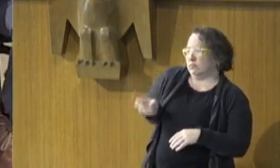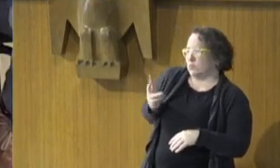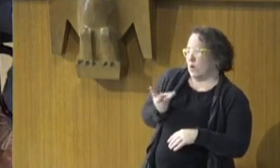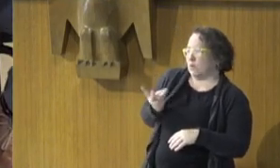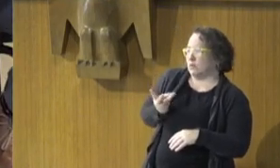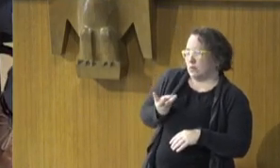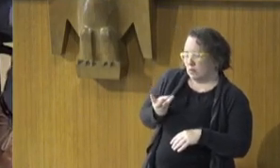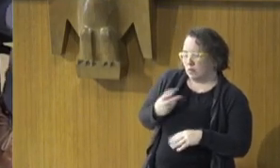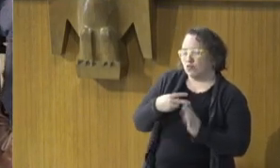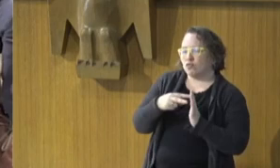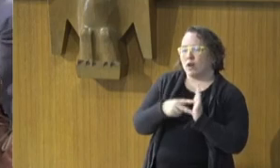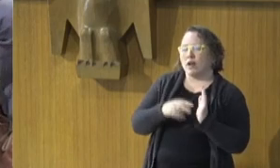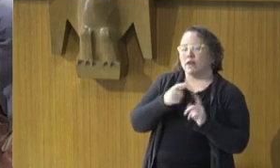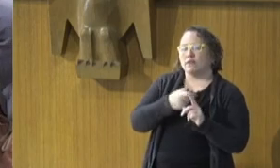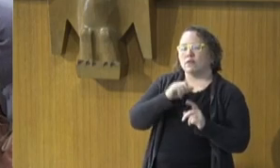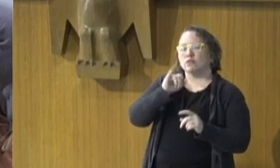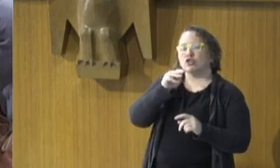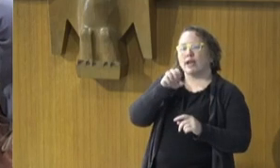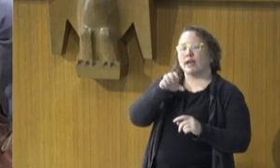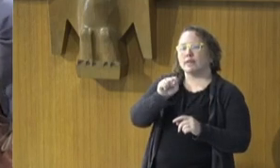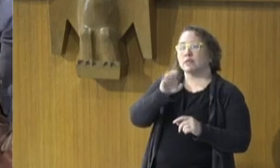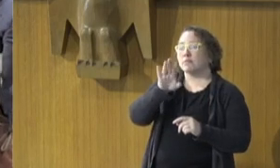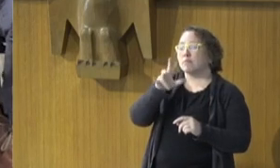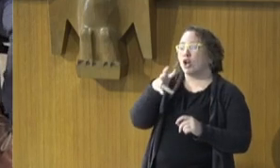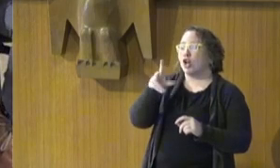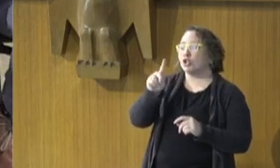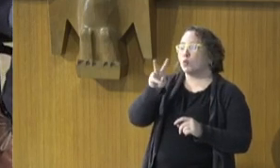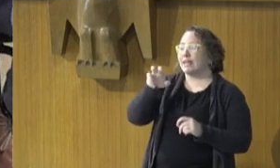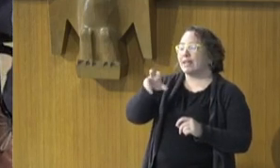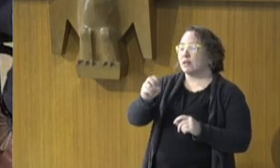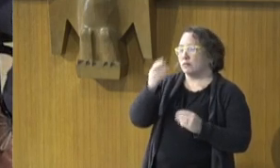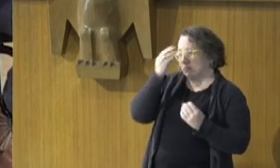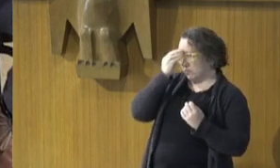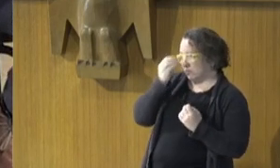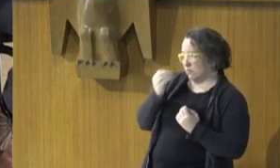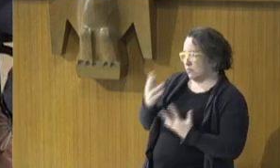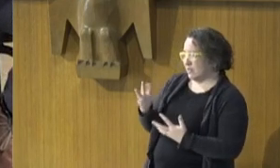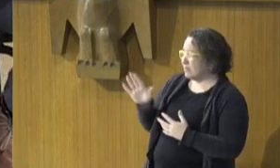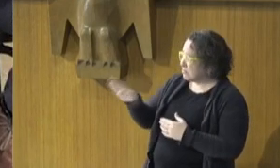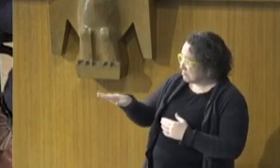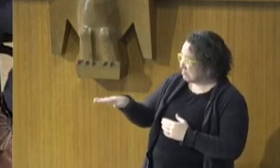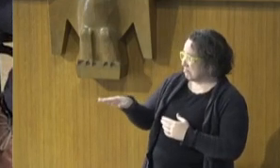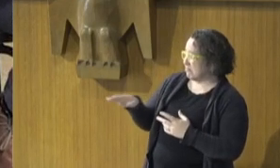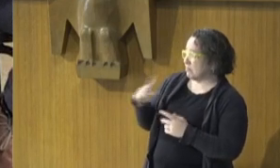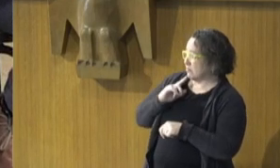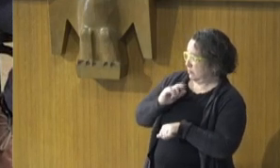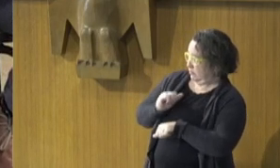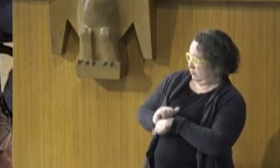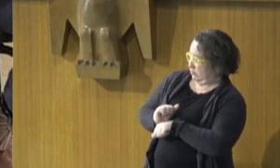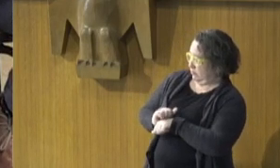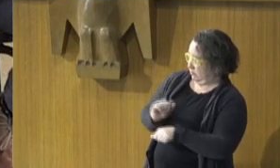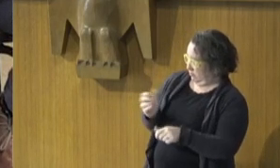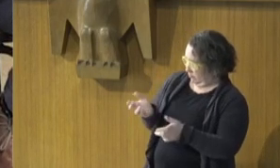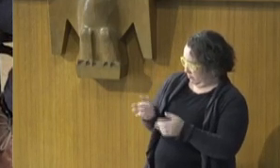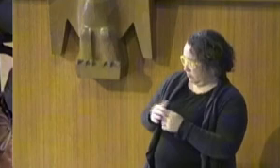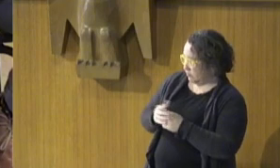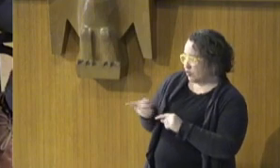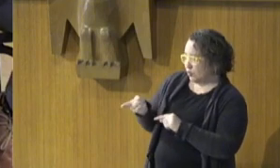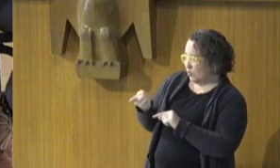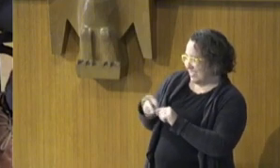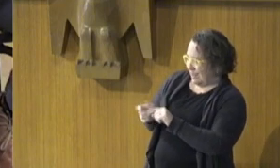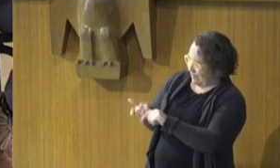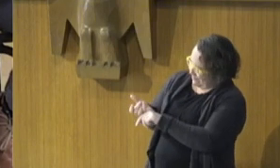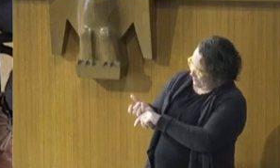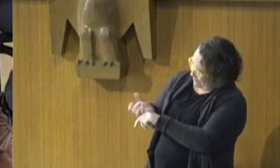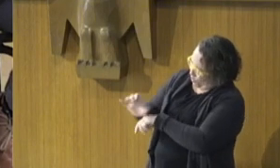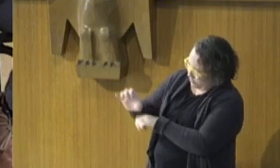James Baldwin, his book, The Fire Next Time, when he's telling his nephew, like, look, the reality is that you can't force these other